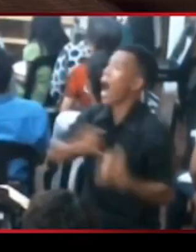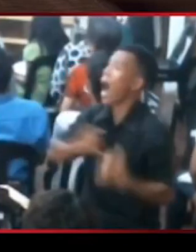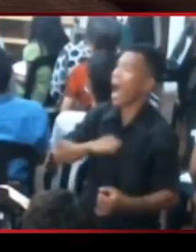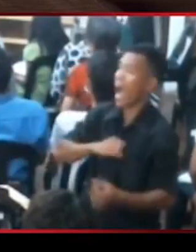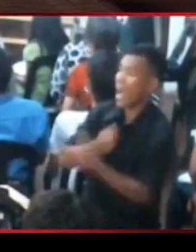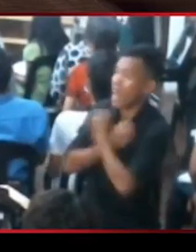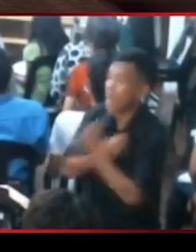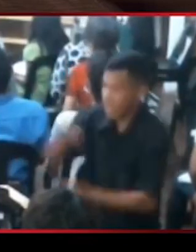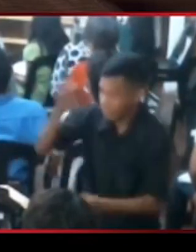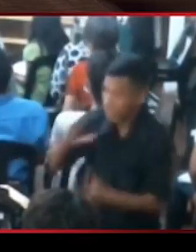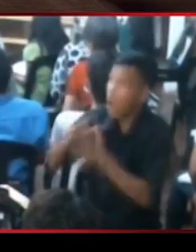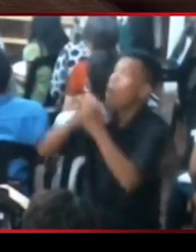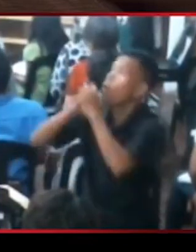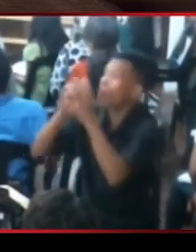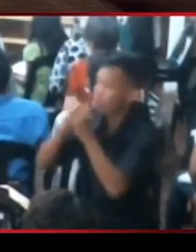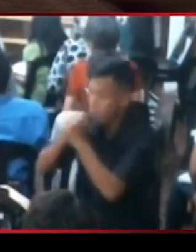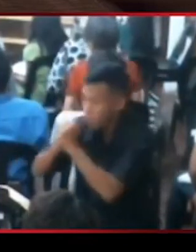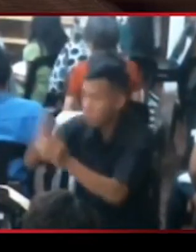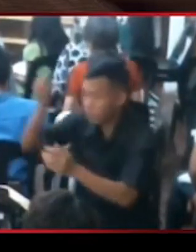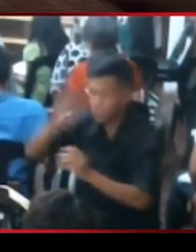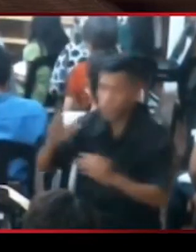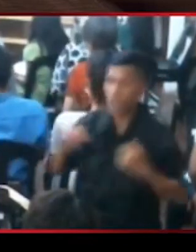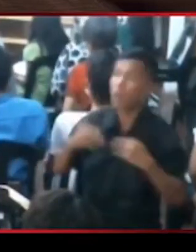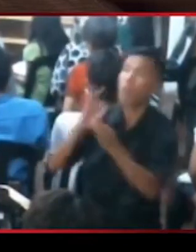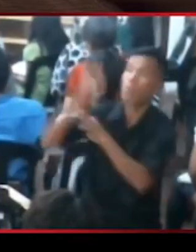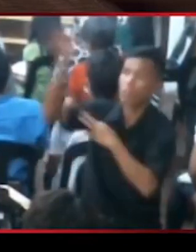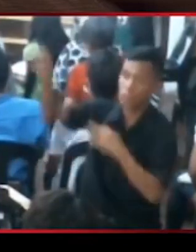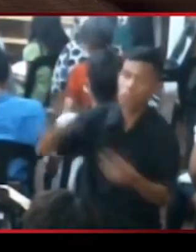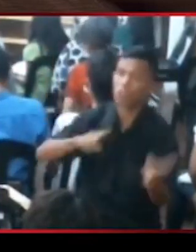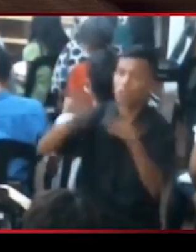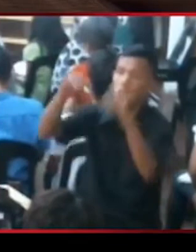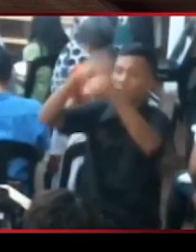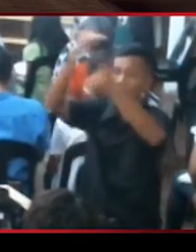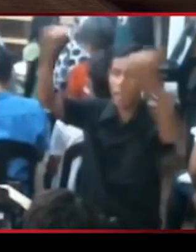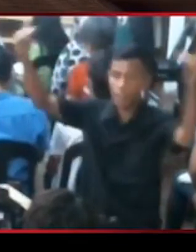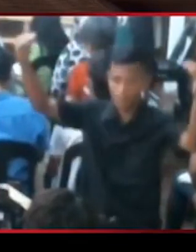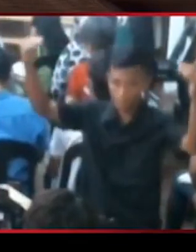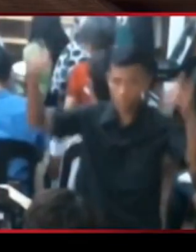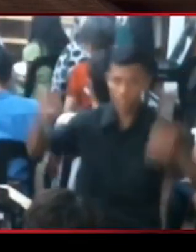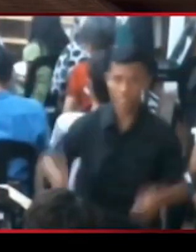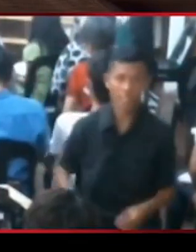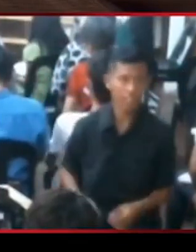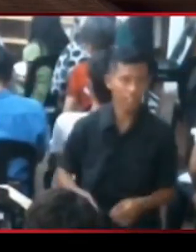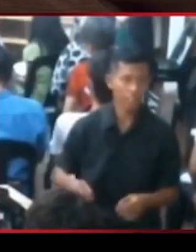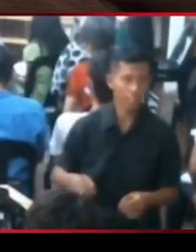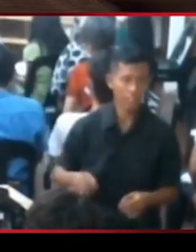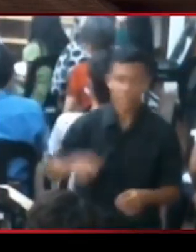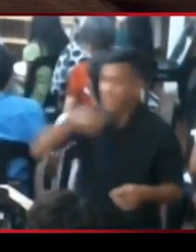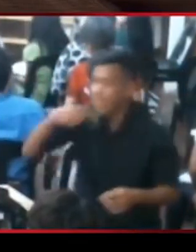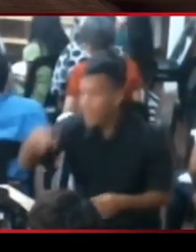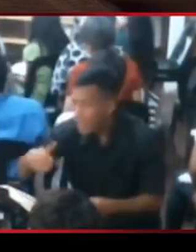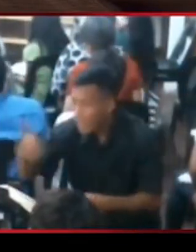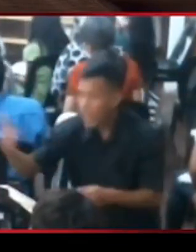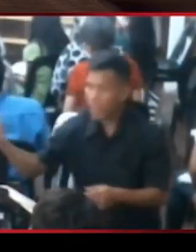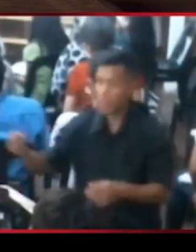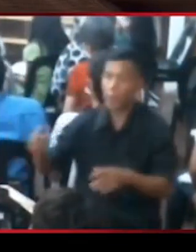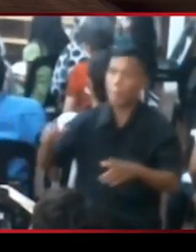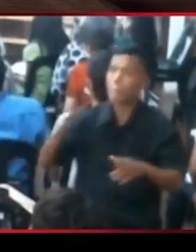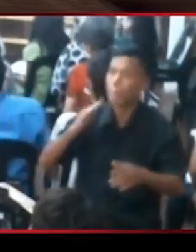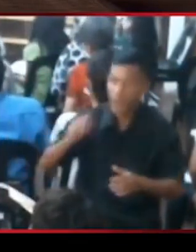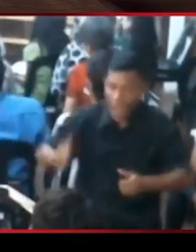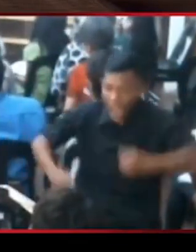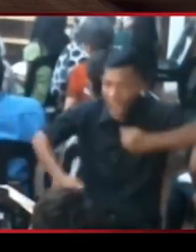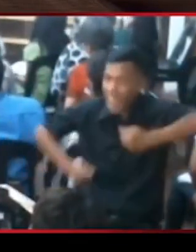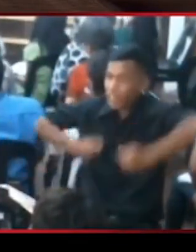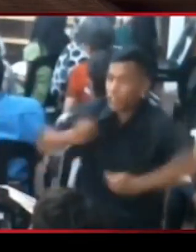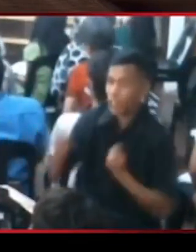a God that I know one day will take me home to heaven, and exercise that faith by actions and